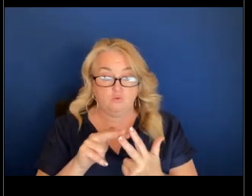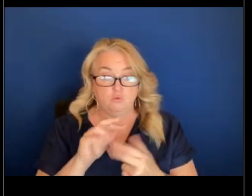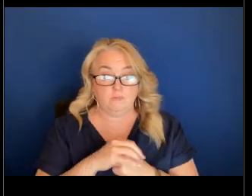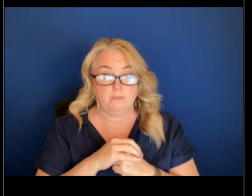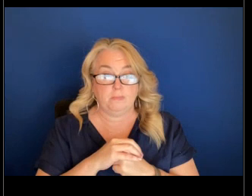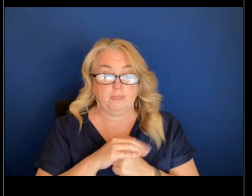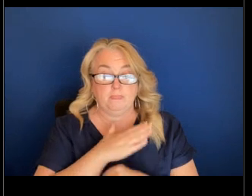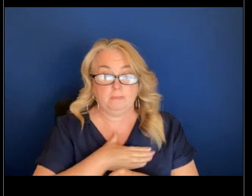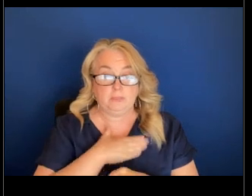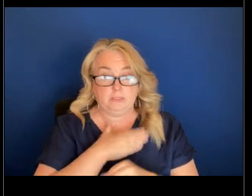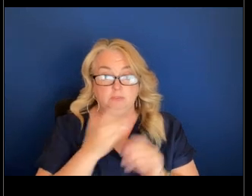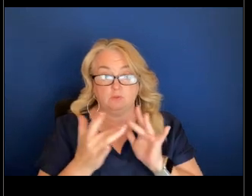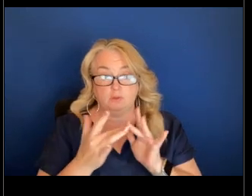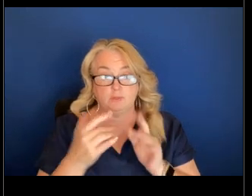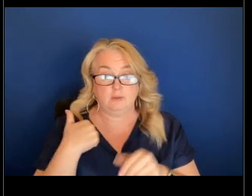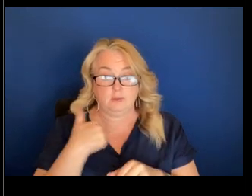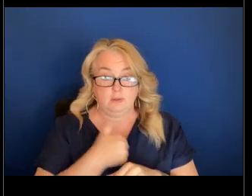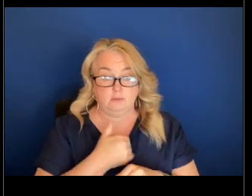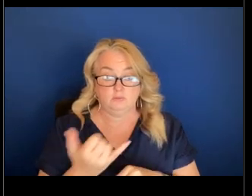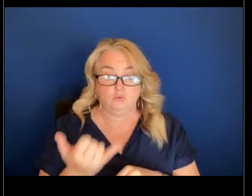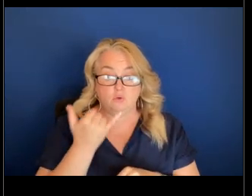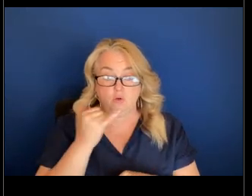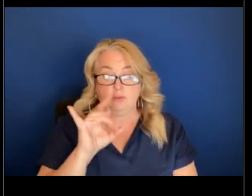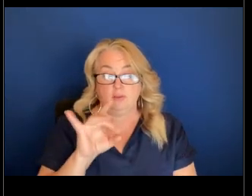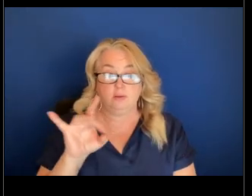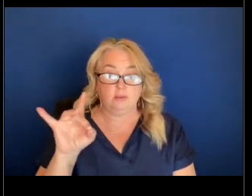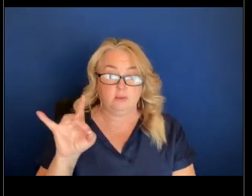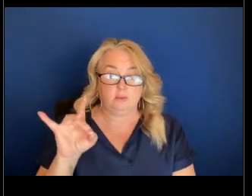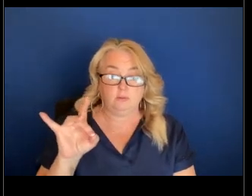Please contact us by calling